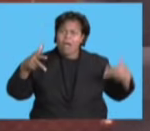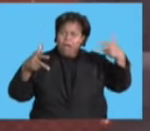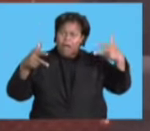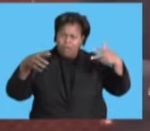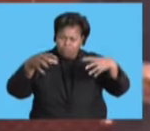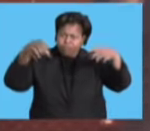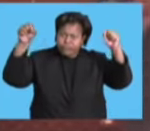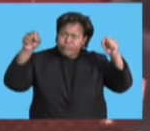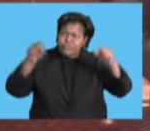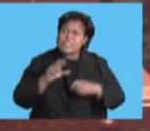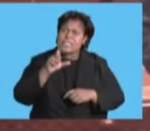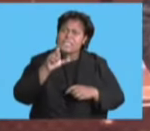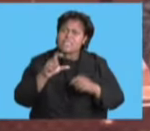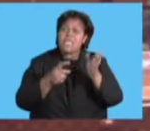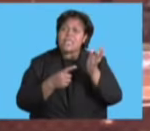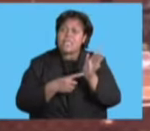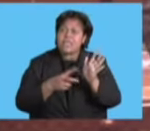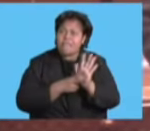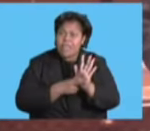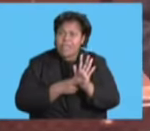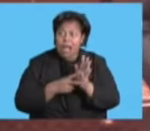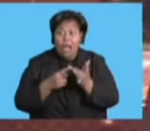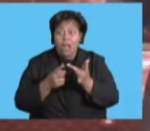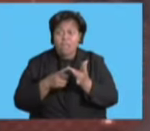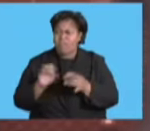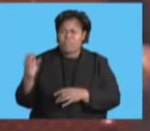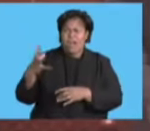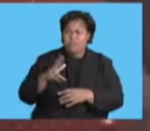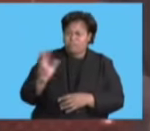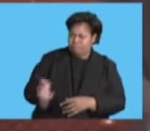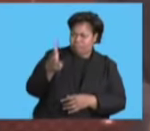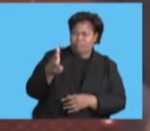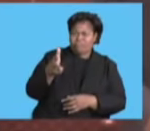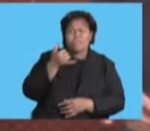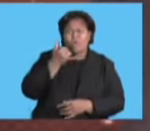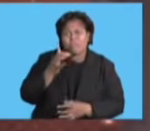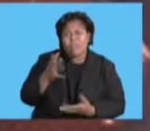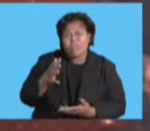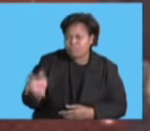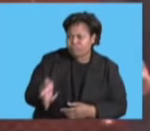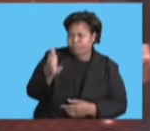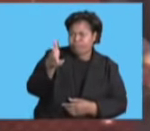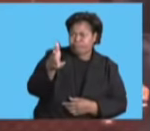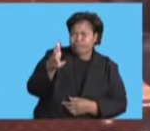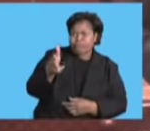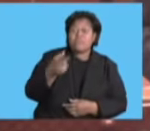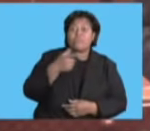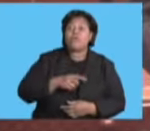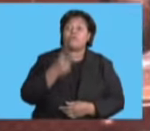also captured through the lens of another person, because that went viral in the social media 2 weeks